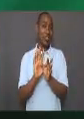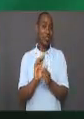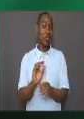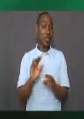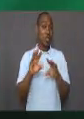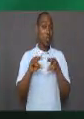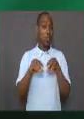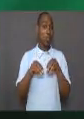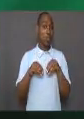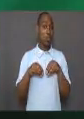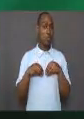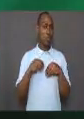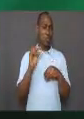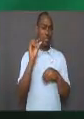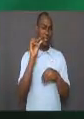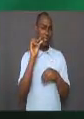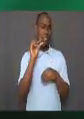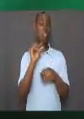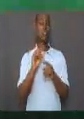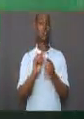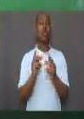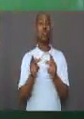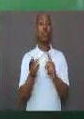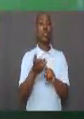the space in plant cells.